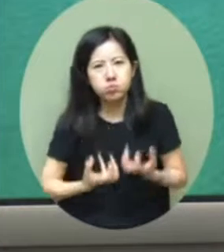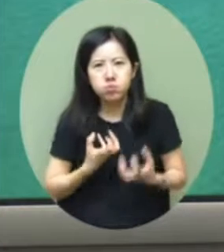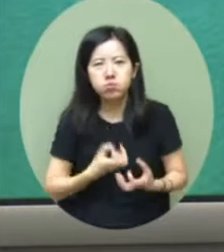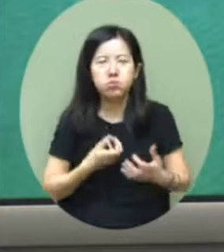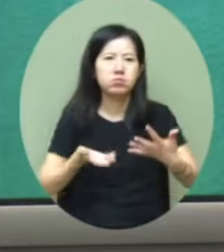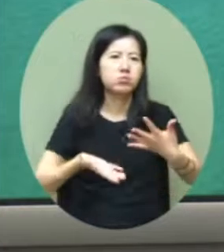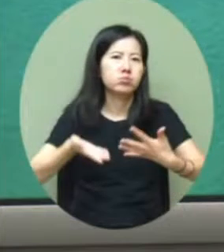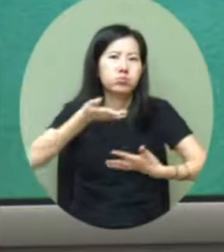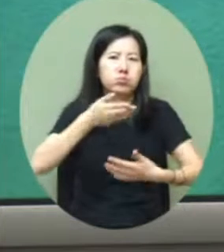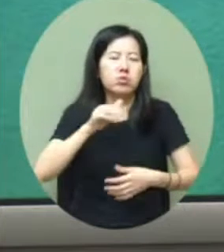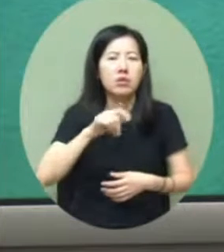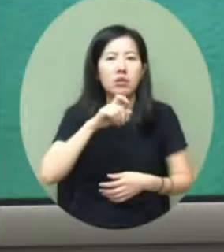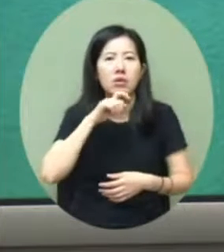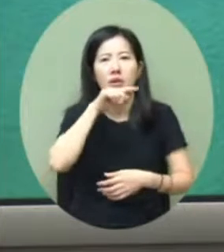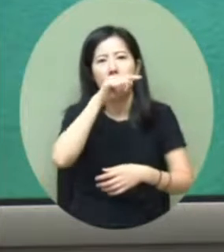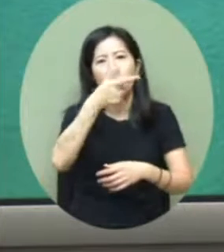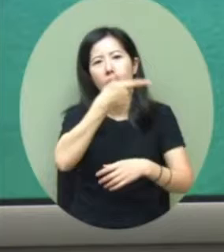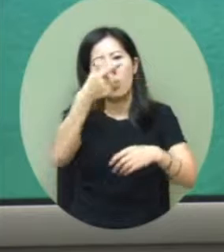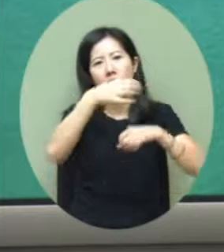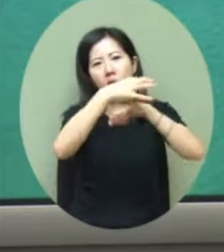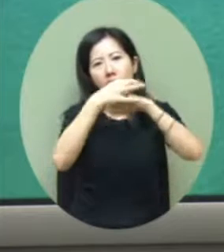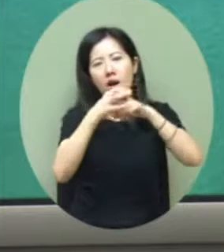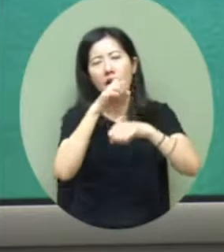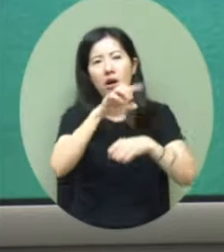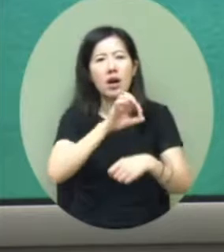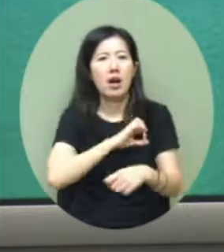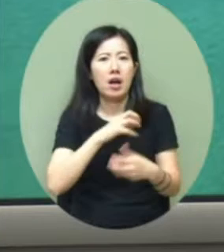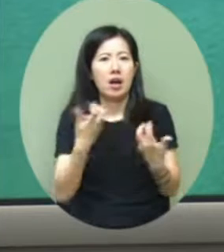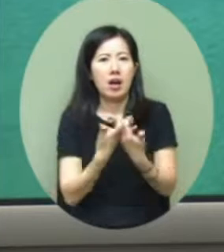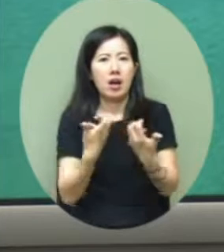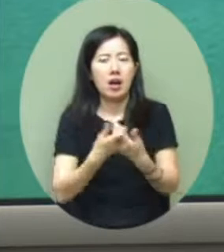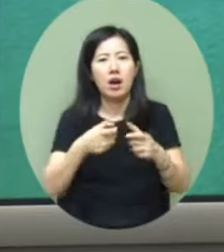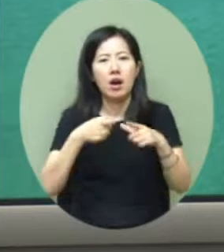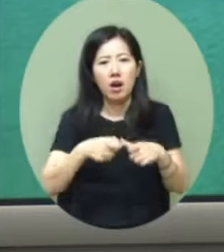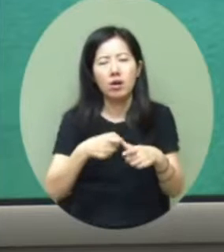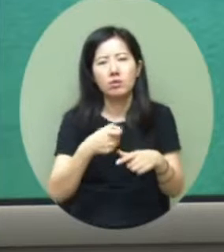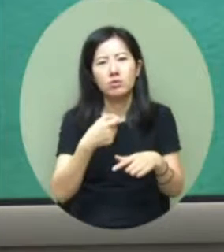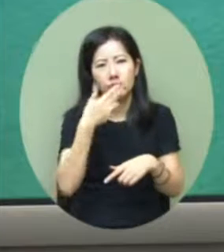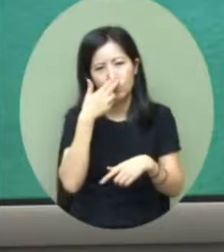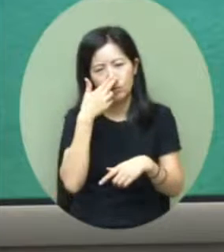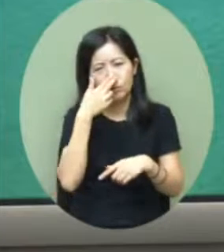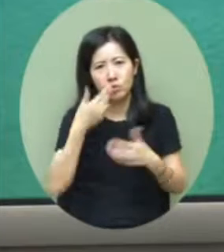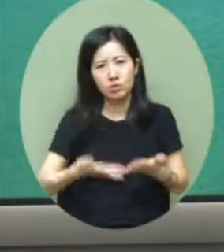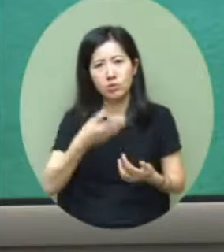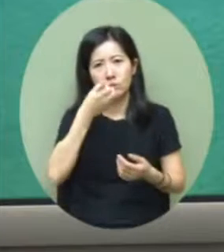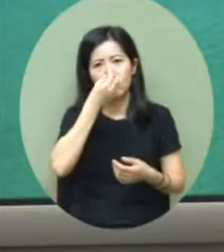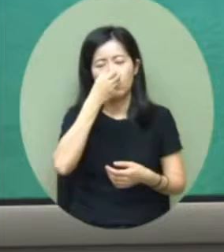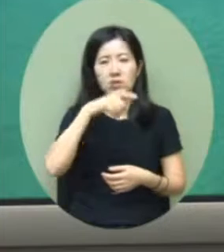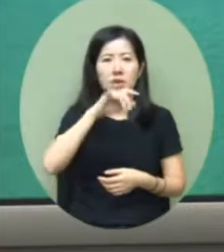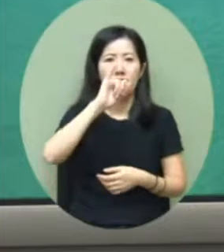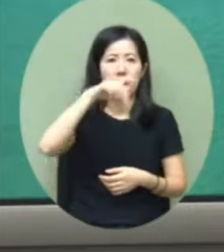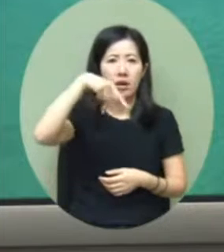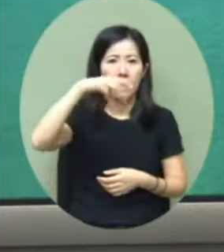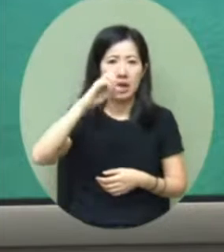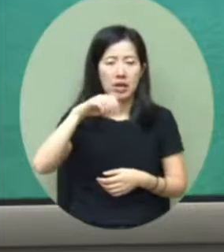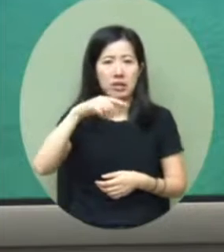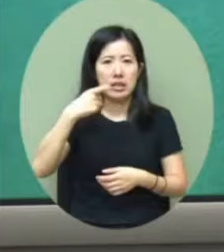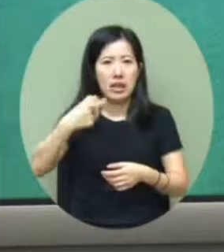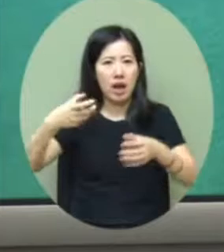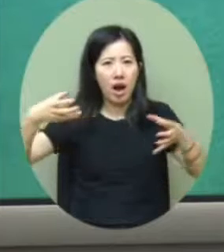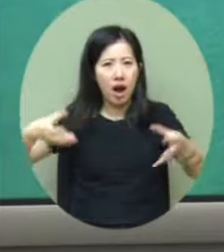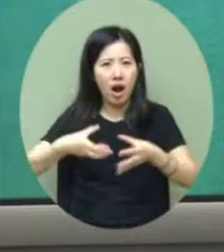Kong, they will attract a lot of attention from investors. A number of international accounting